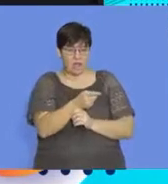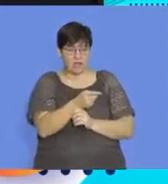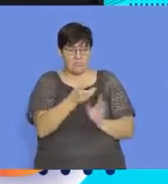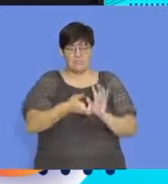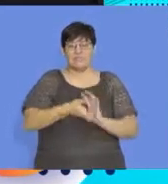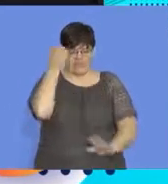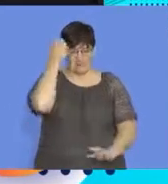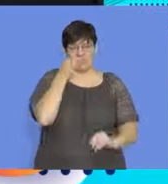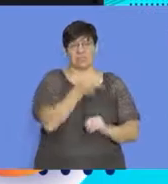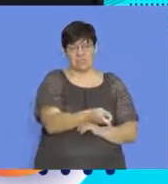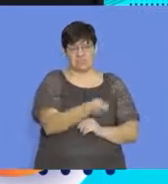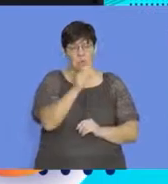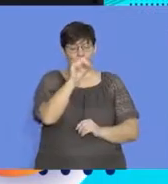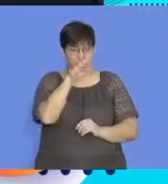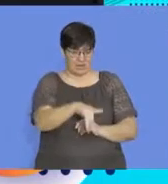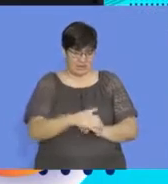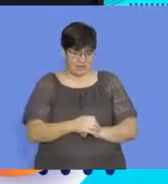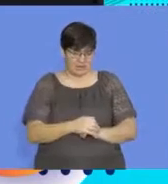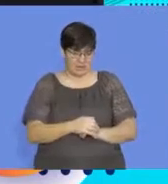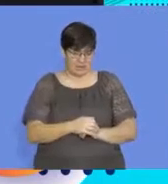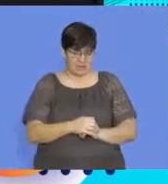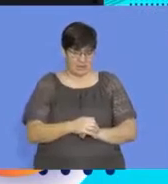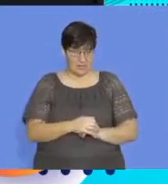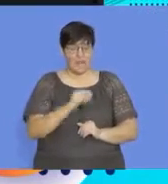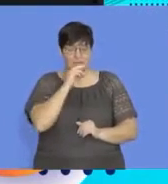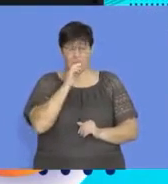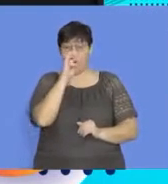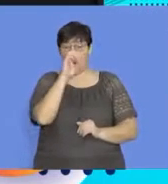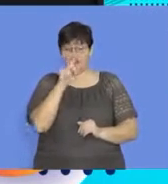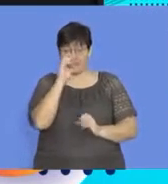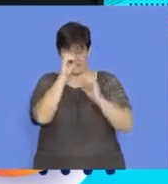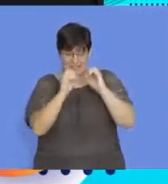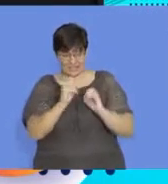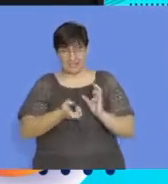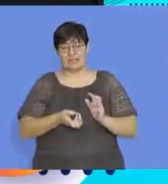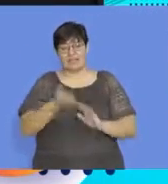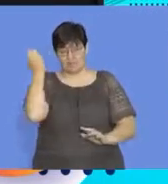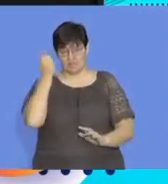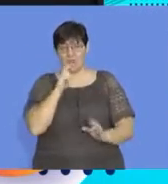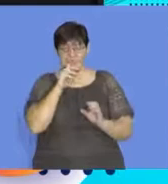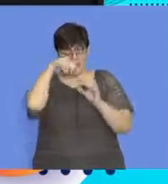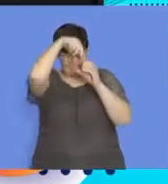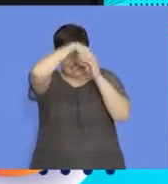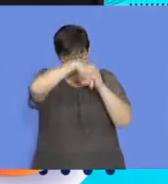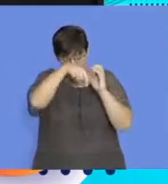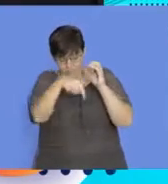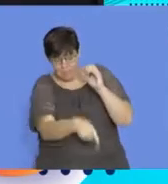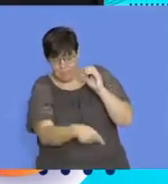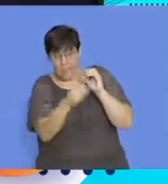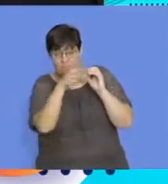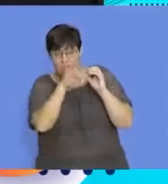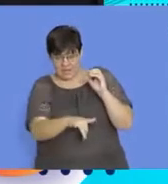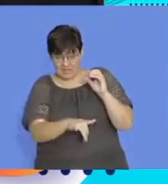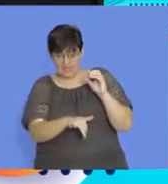damage the ovary, and that damages the ovules. All right. So the deeper in the plant you have the ovary,